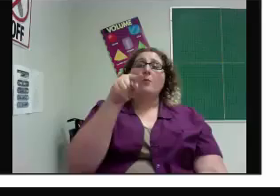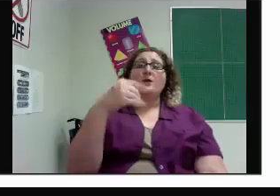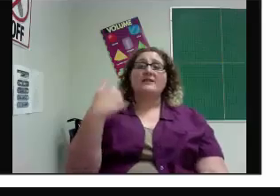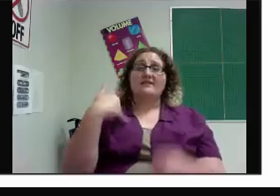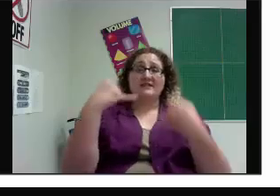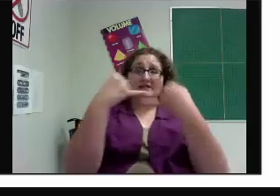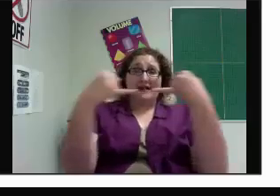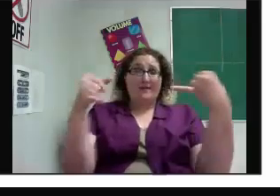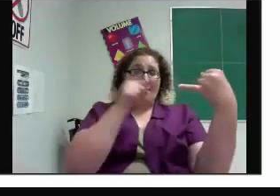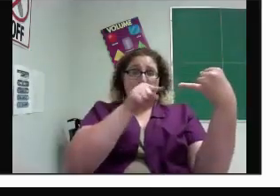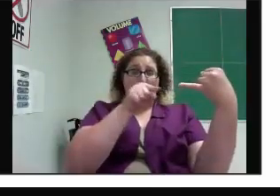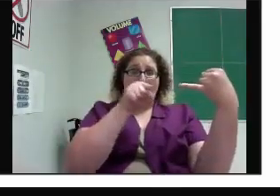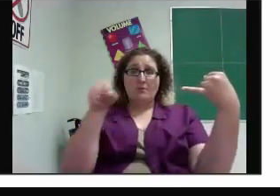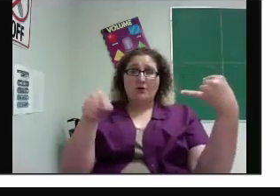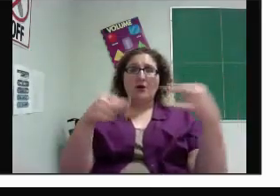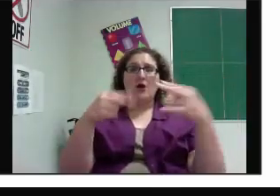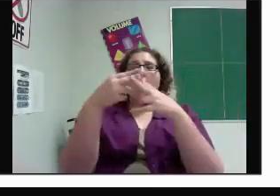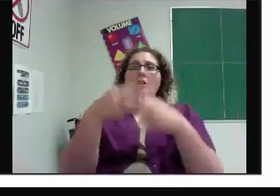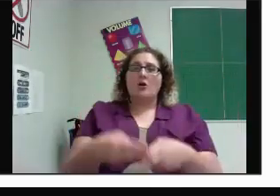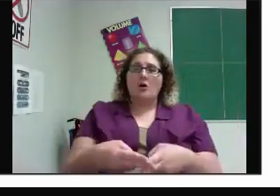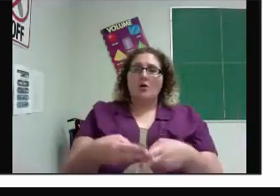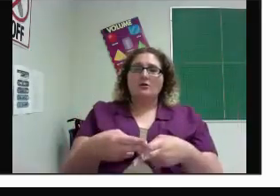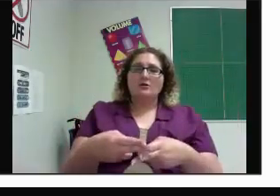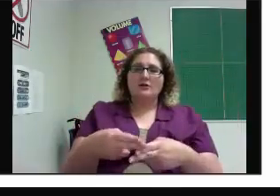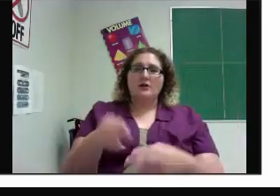called collinear points.